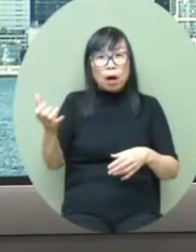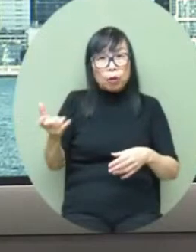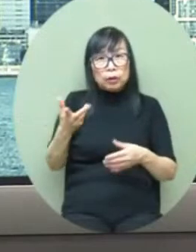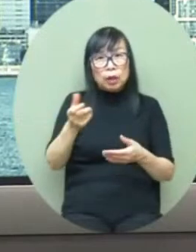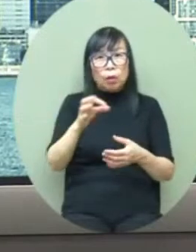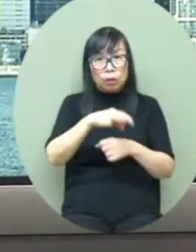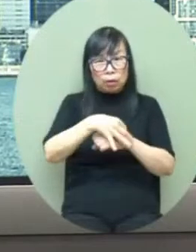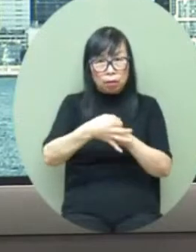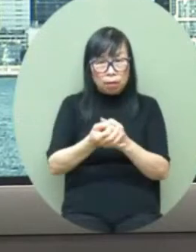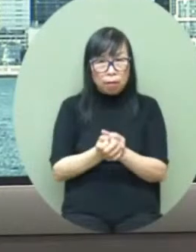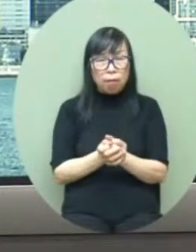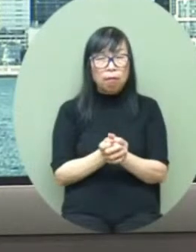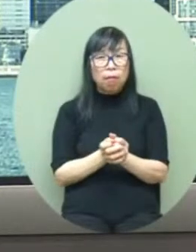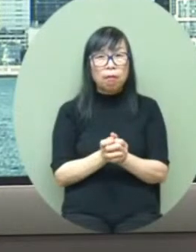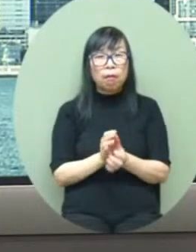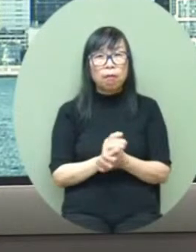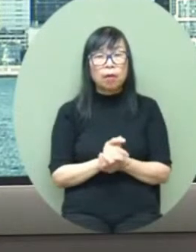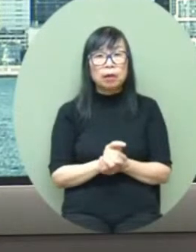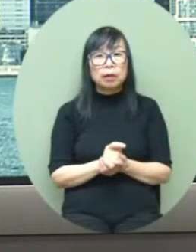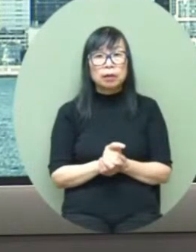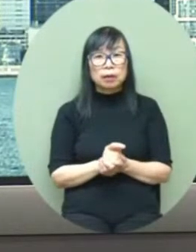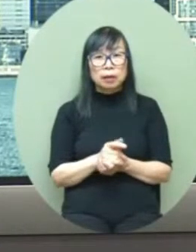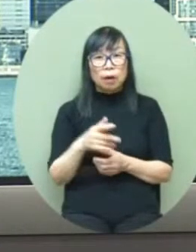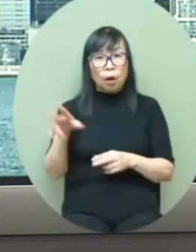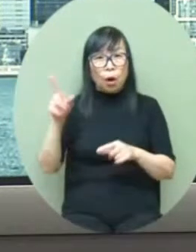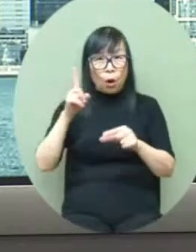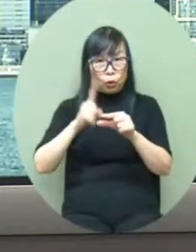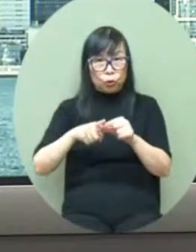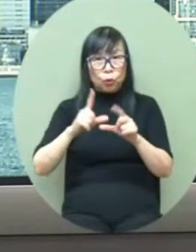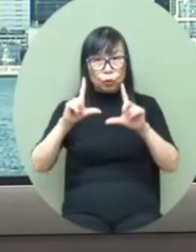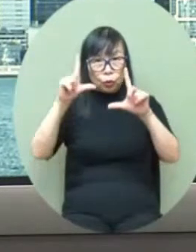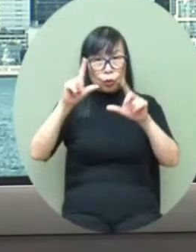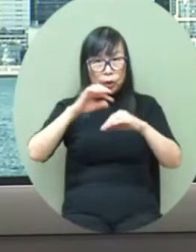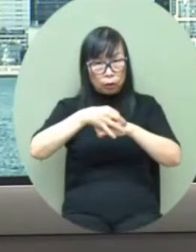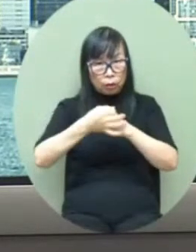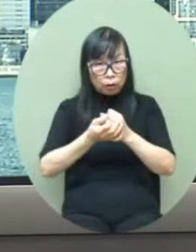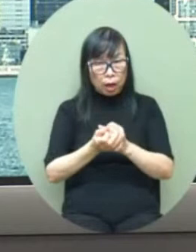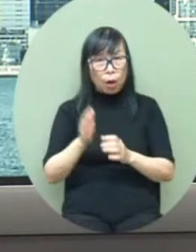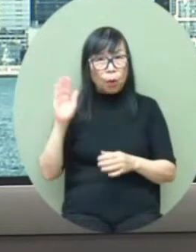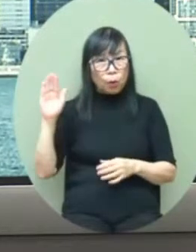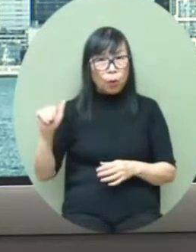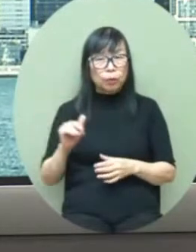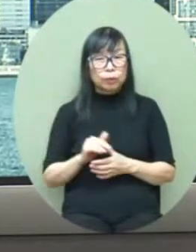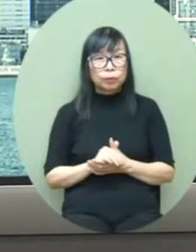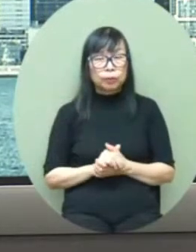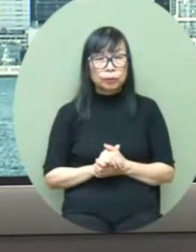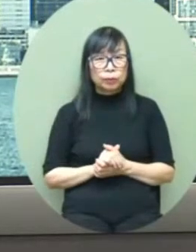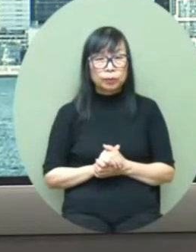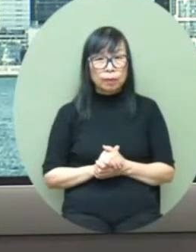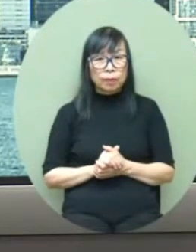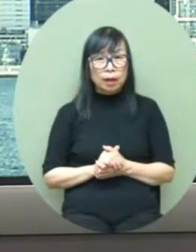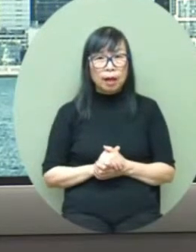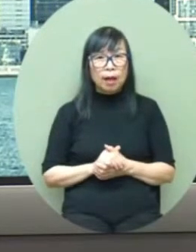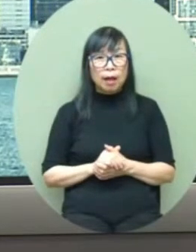in the Middle East, and some countries in the Asia-Pacific region.